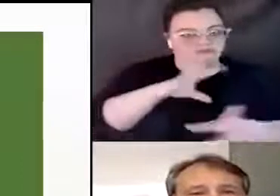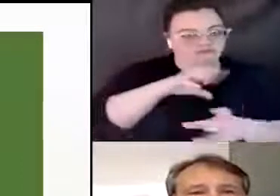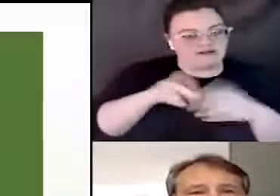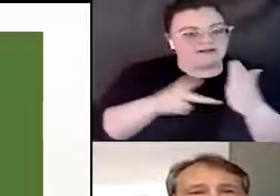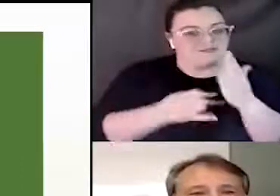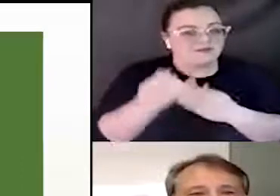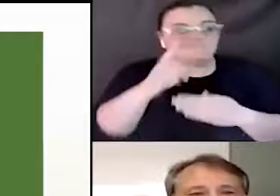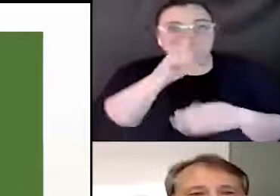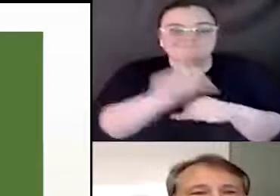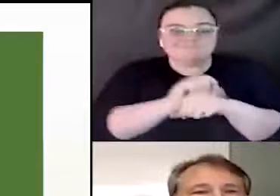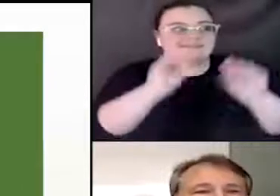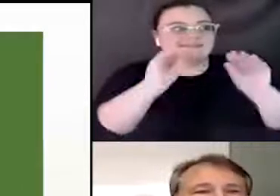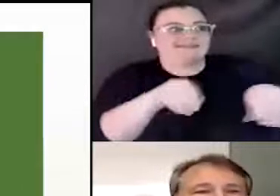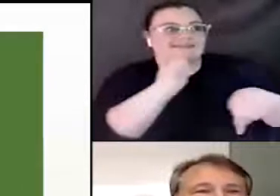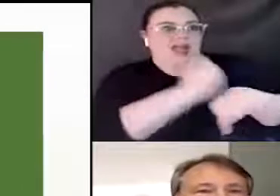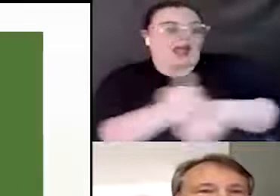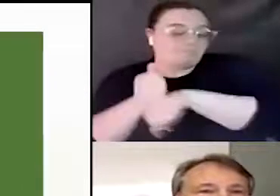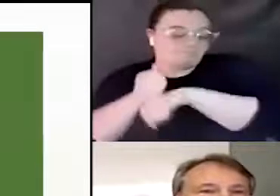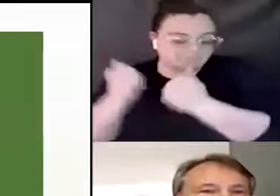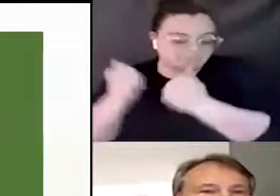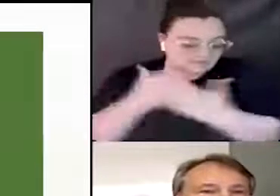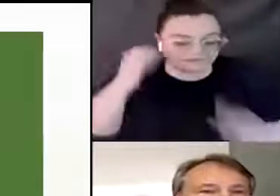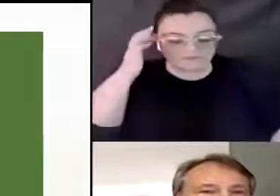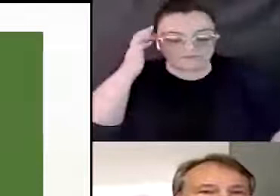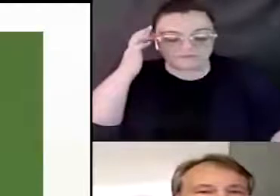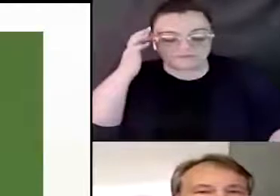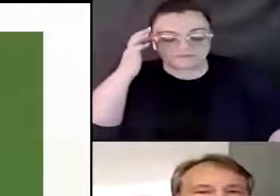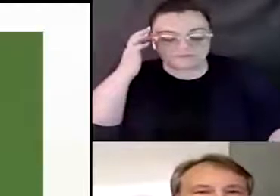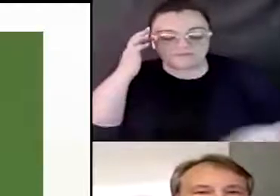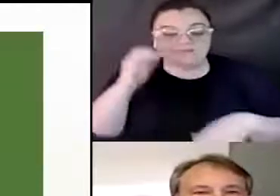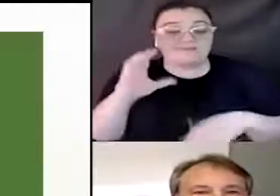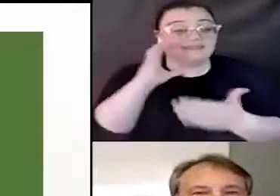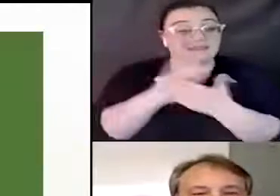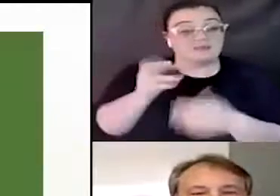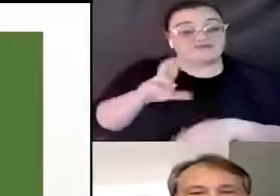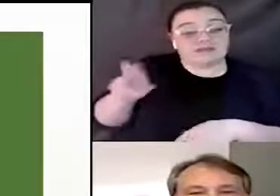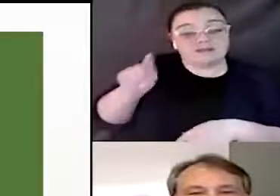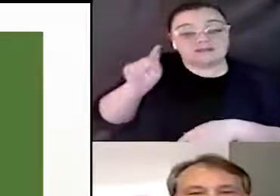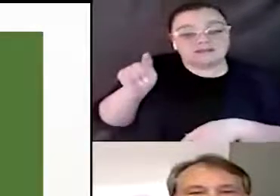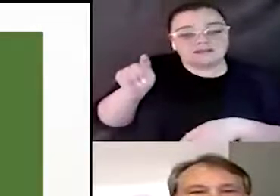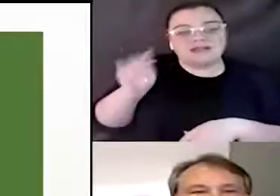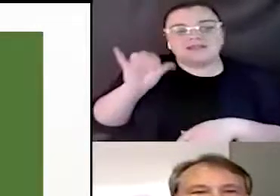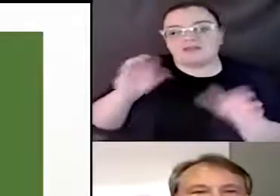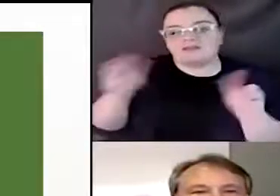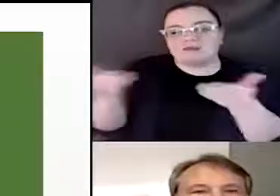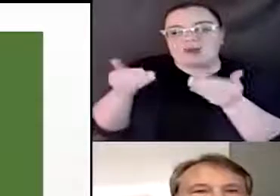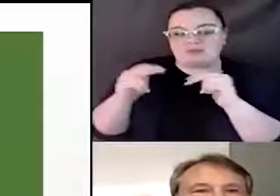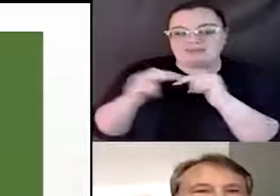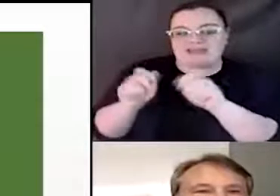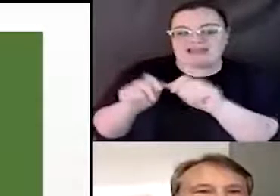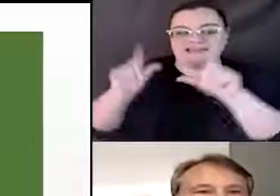the actual implementation. The image on the right that you see, the slide there, that was the welcoming slide to